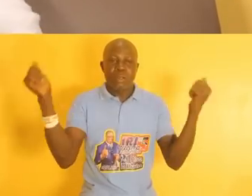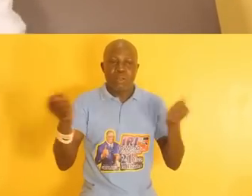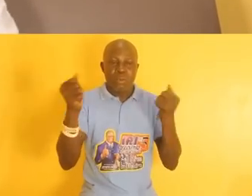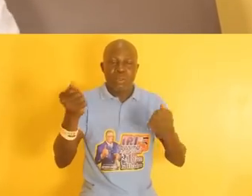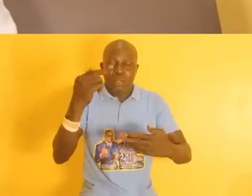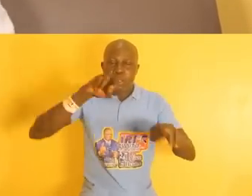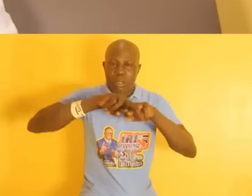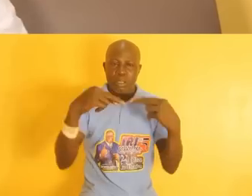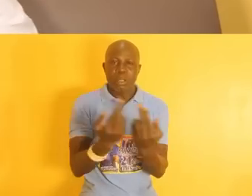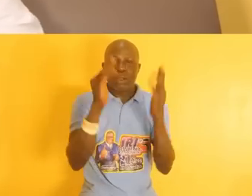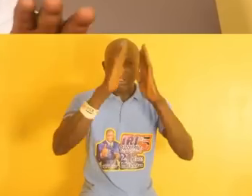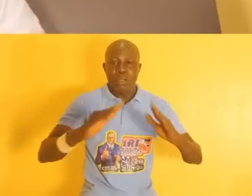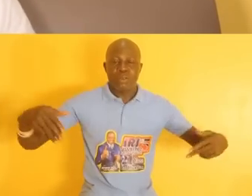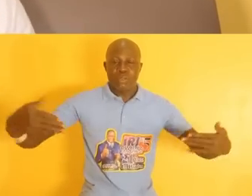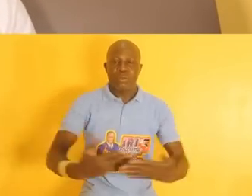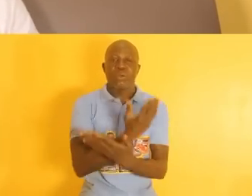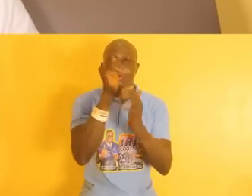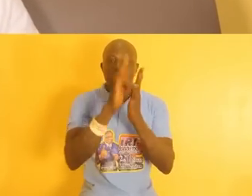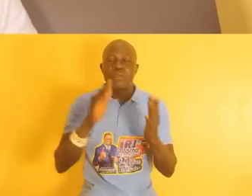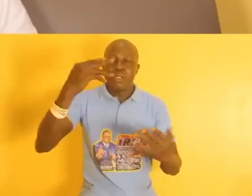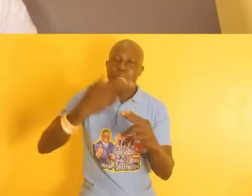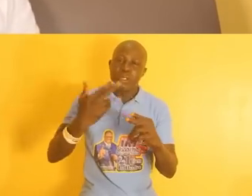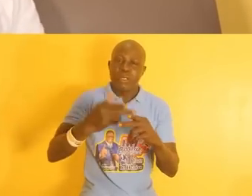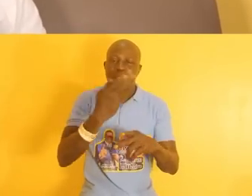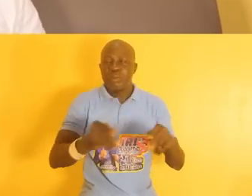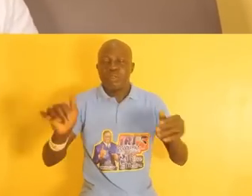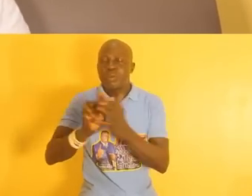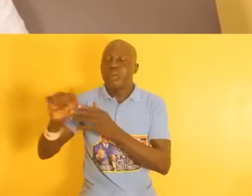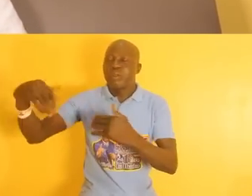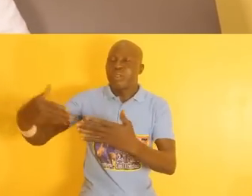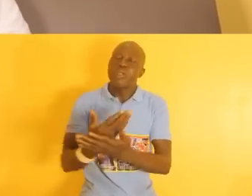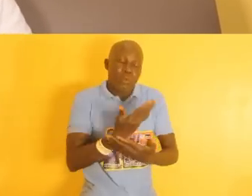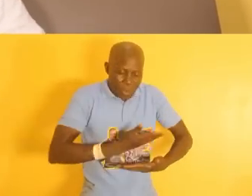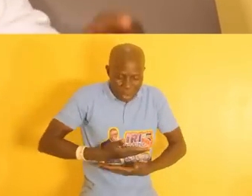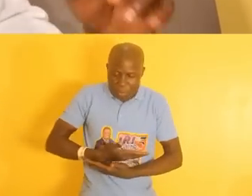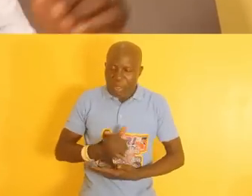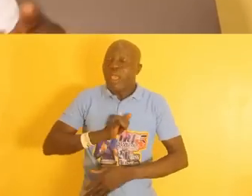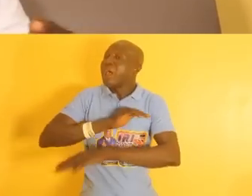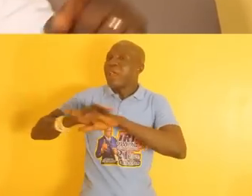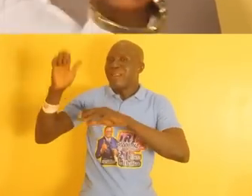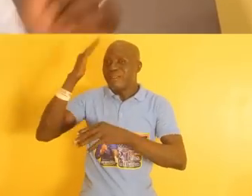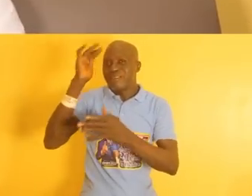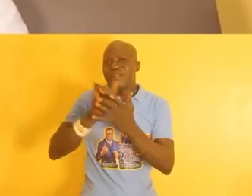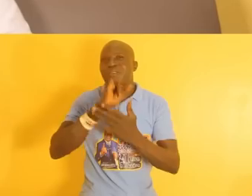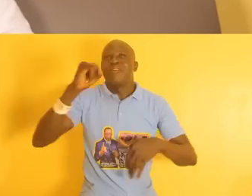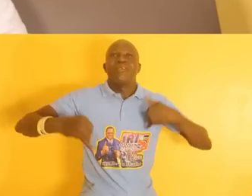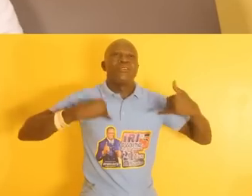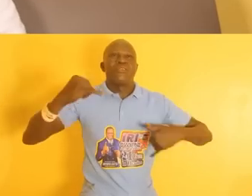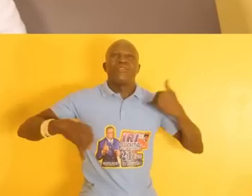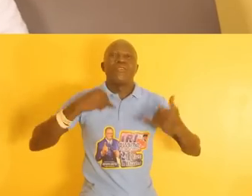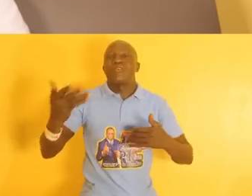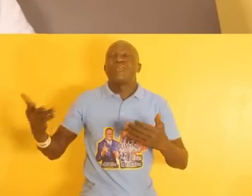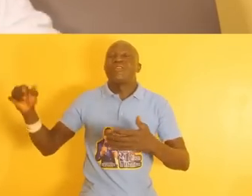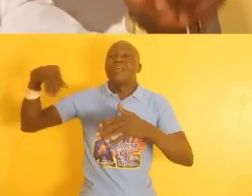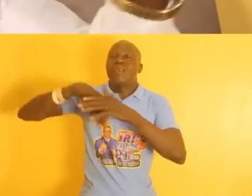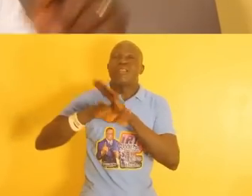Bi sile. Like ask for me. Koma. Like let me say for me. Bi mo le yi. Whether you just born a mi child. Mi o mo ohun ayo to wole. I don't know the tone of